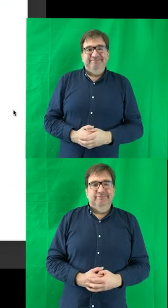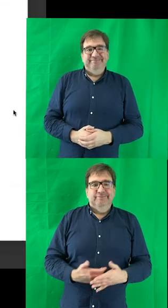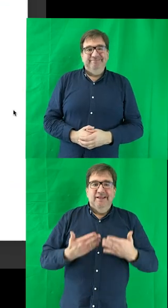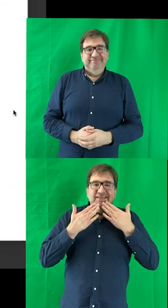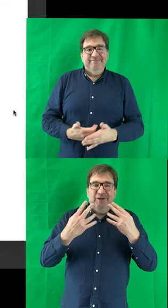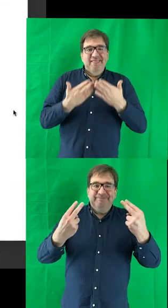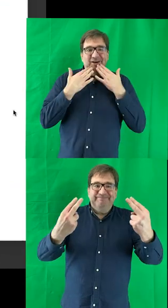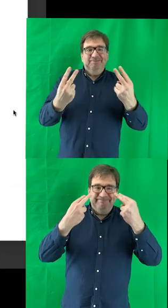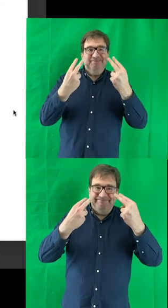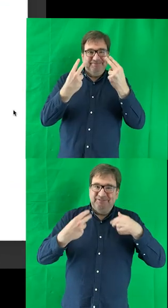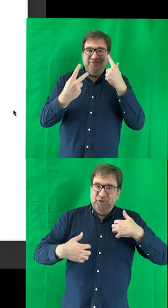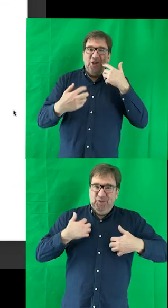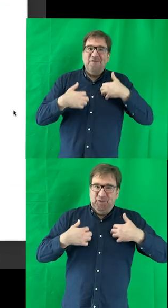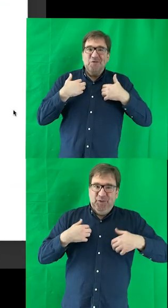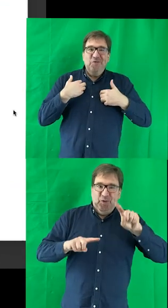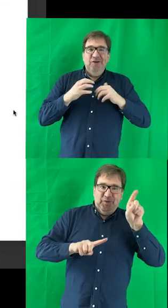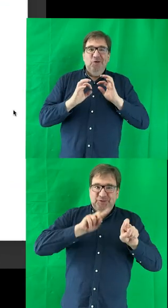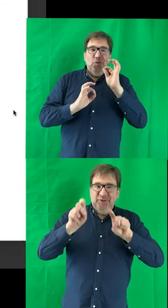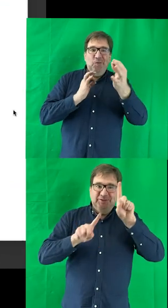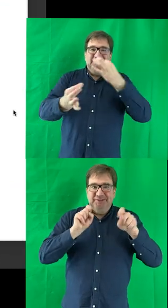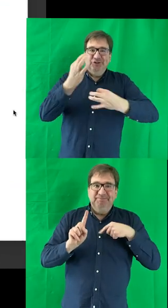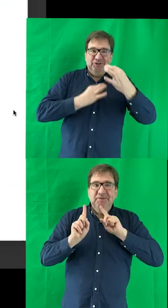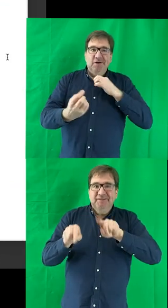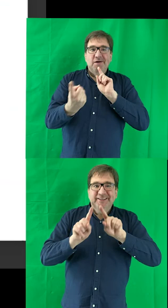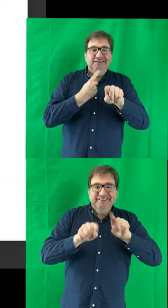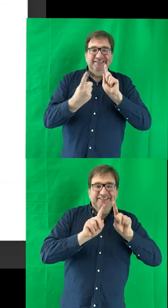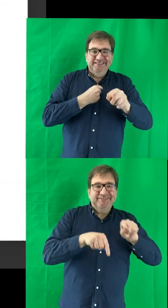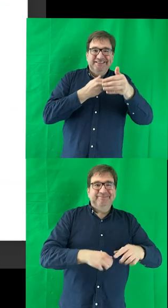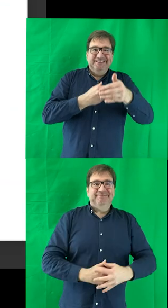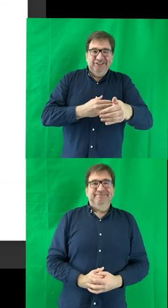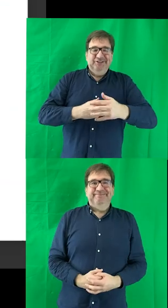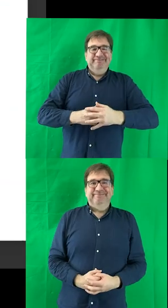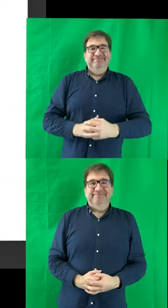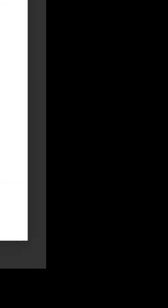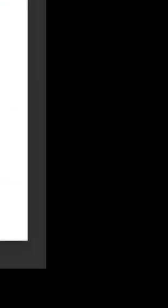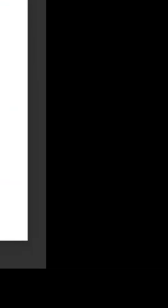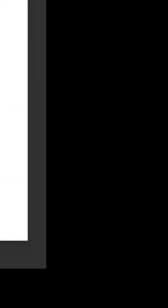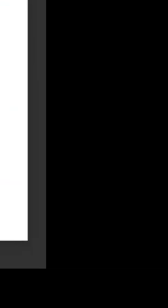Thank you very much for your attention, and I look forward to the Q&A session.